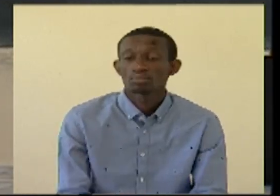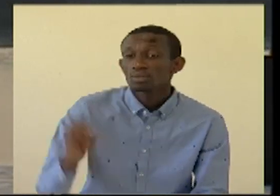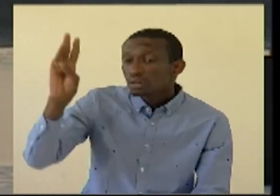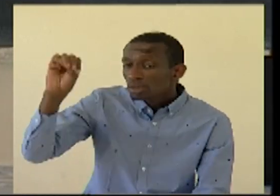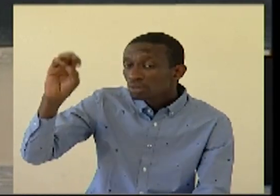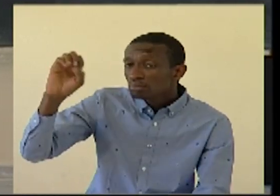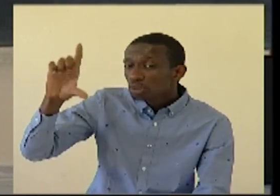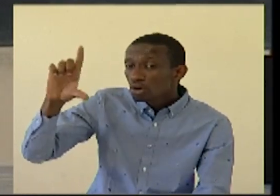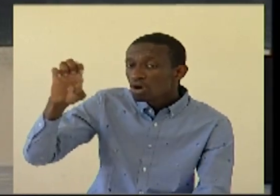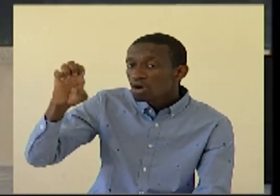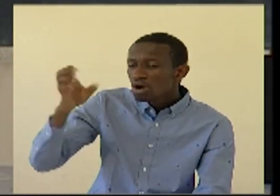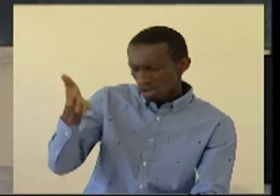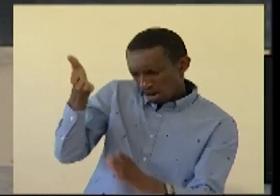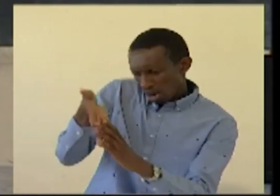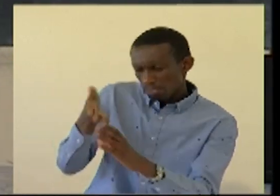number